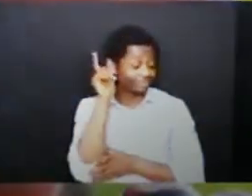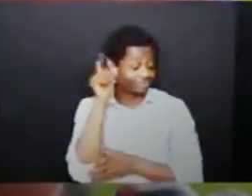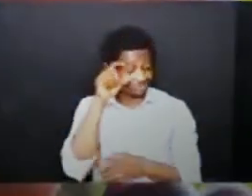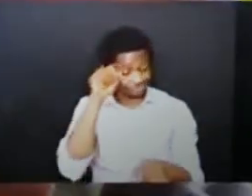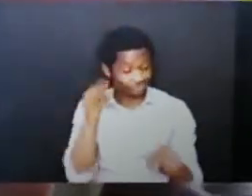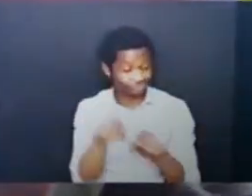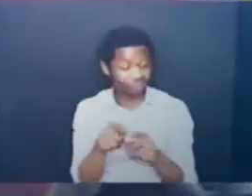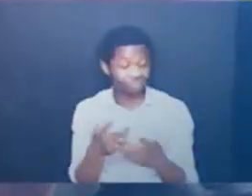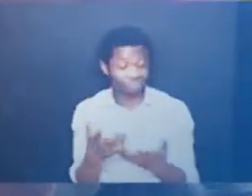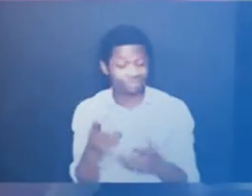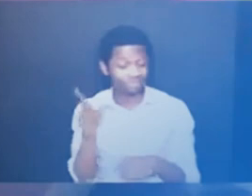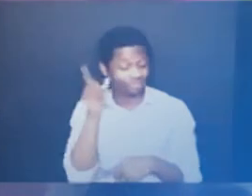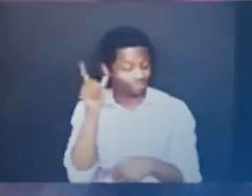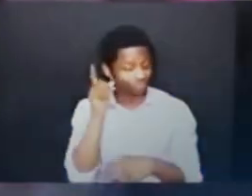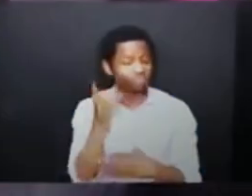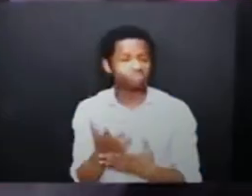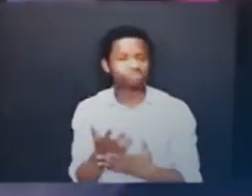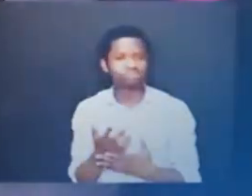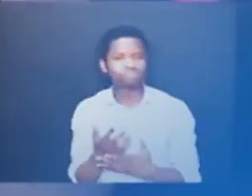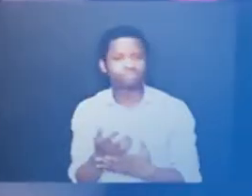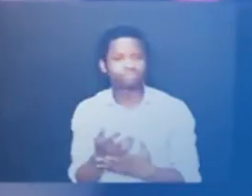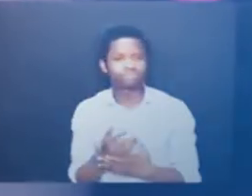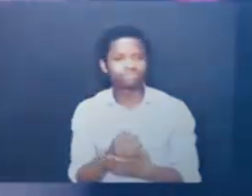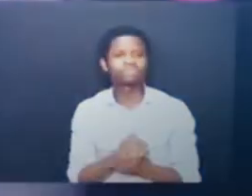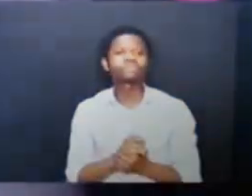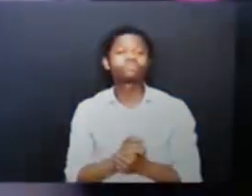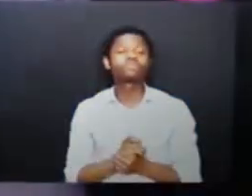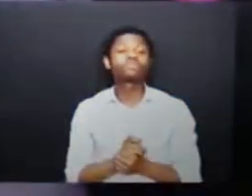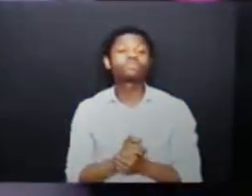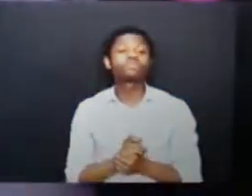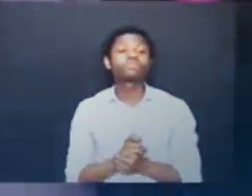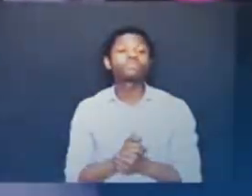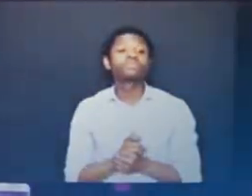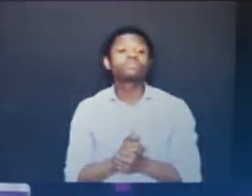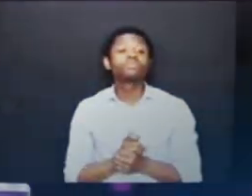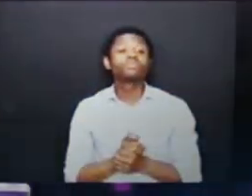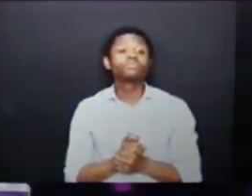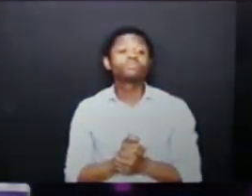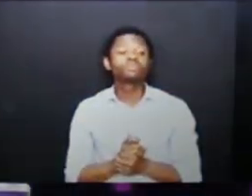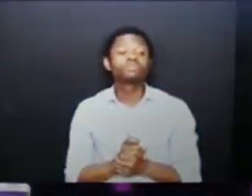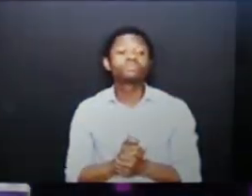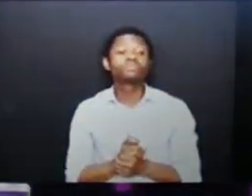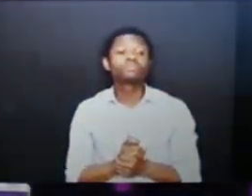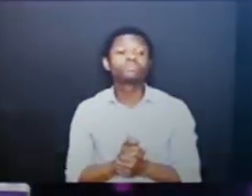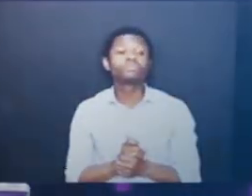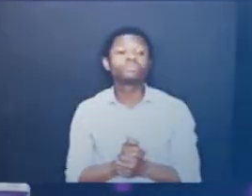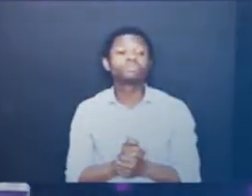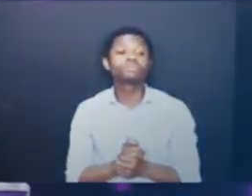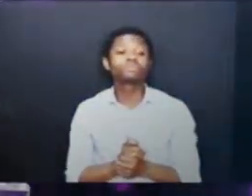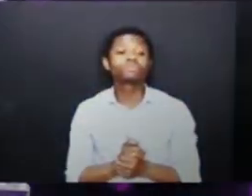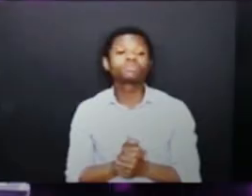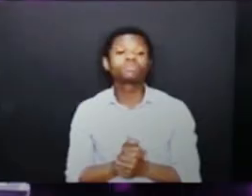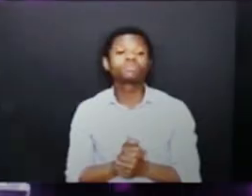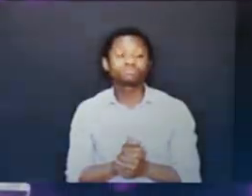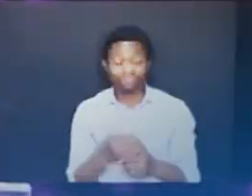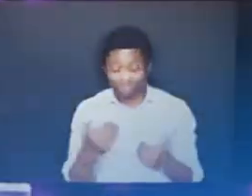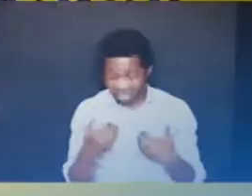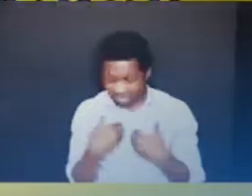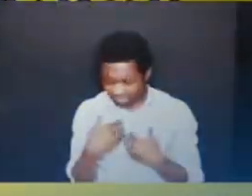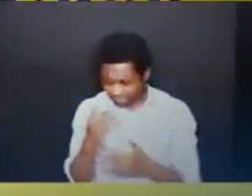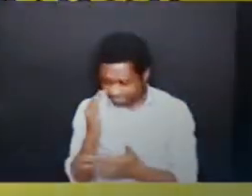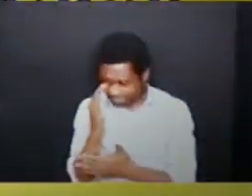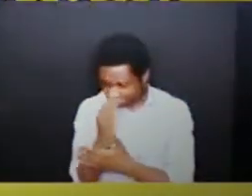brothers. There is a force in fear that paralyzes.